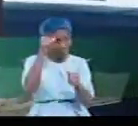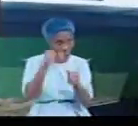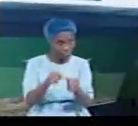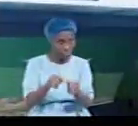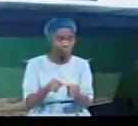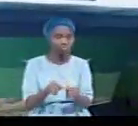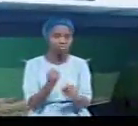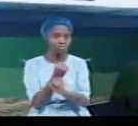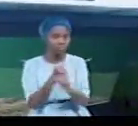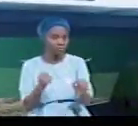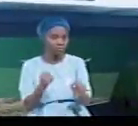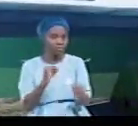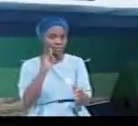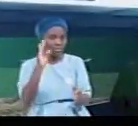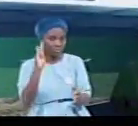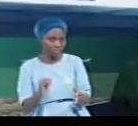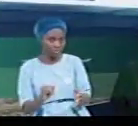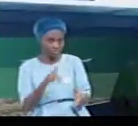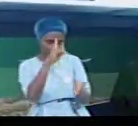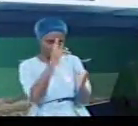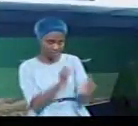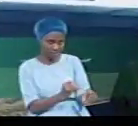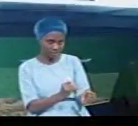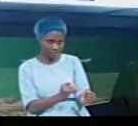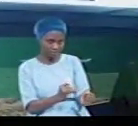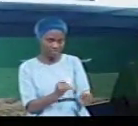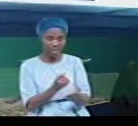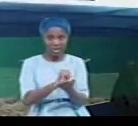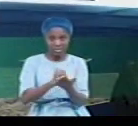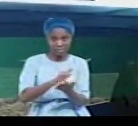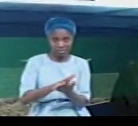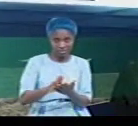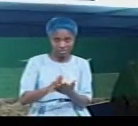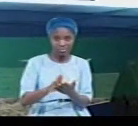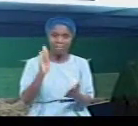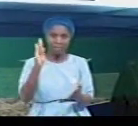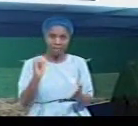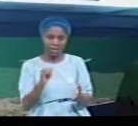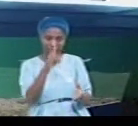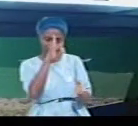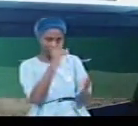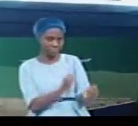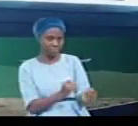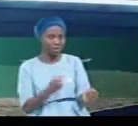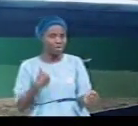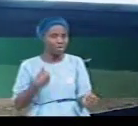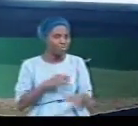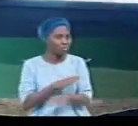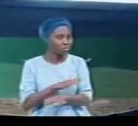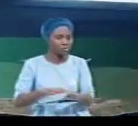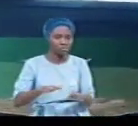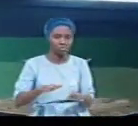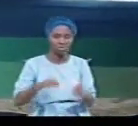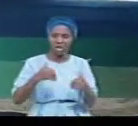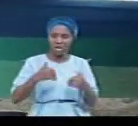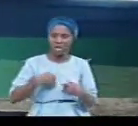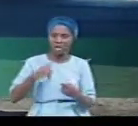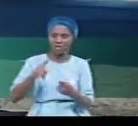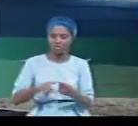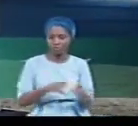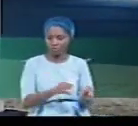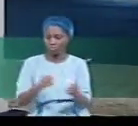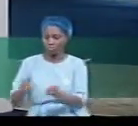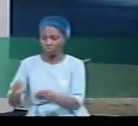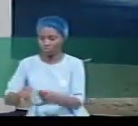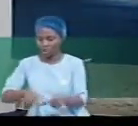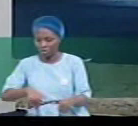by faith, sanctification by faith. We don't have to relocate to another